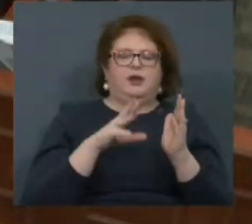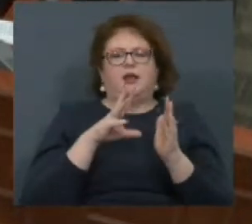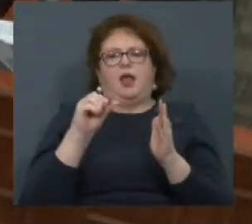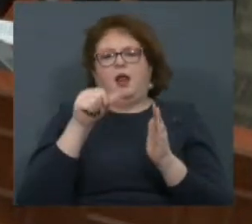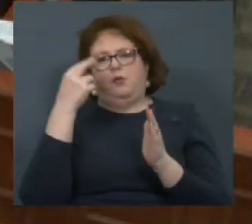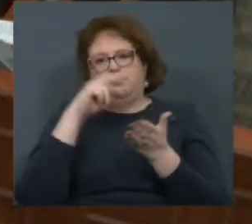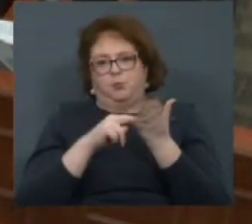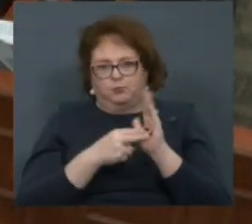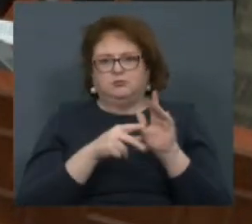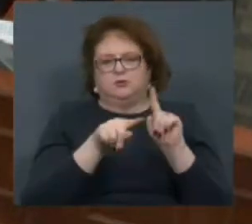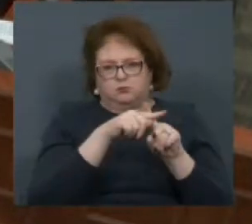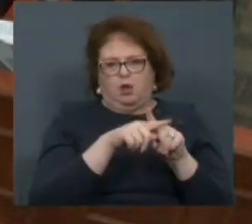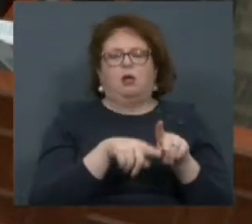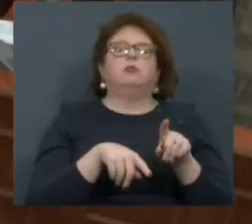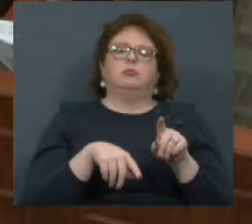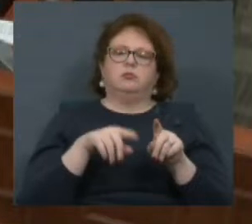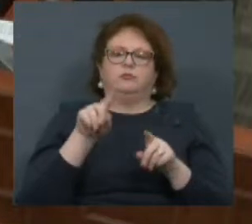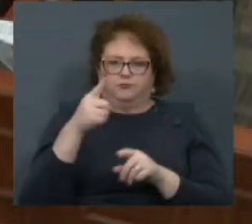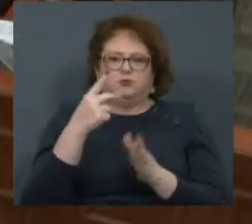reading.